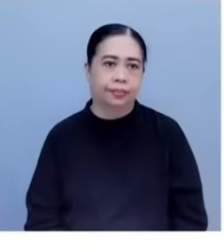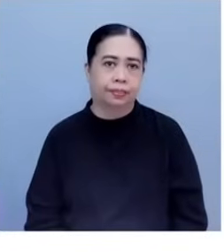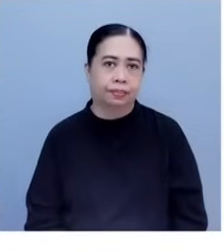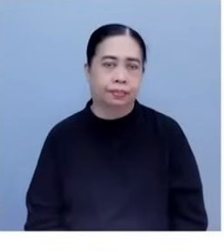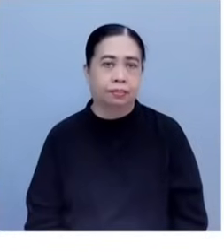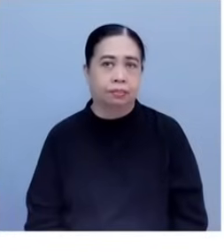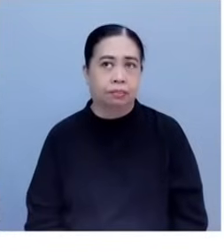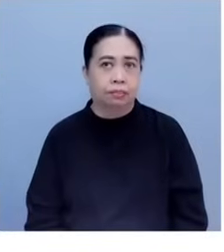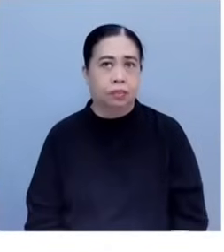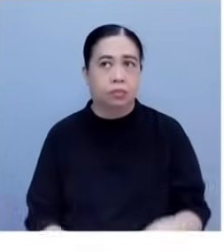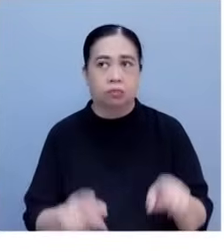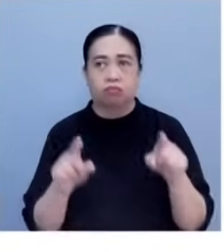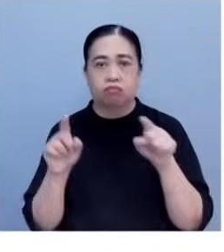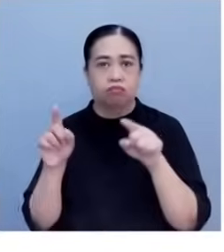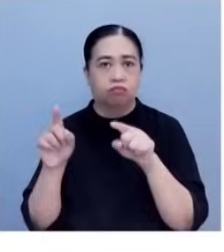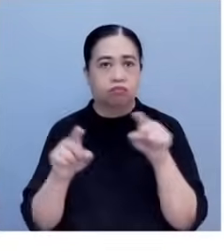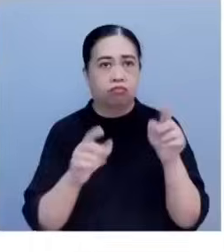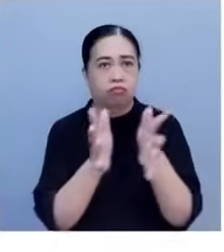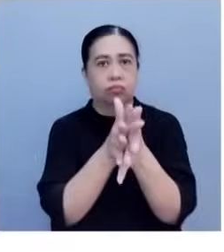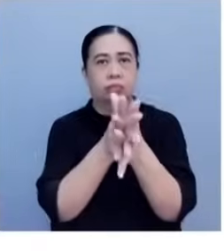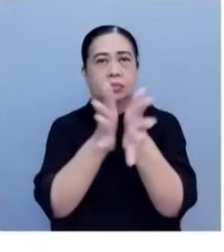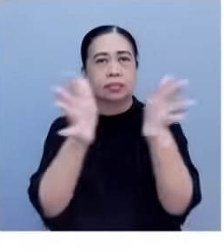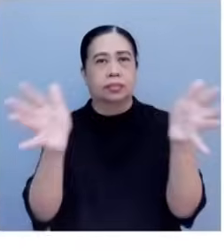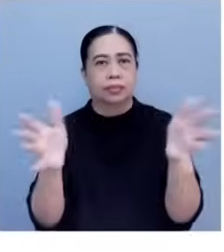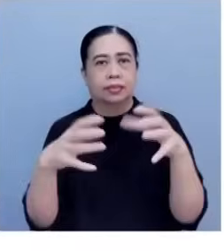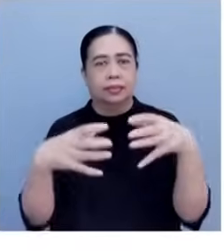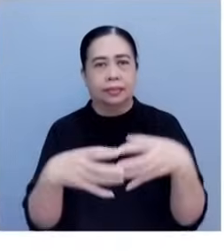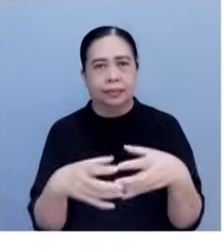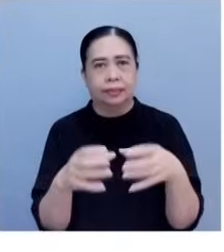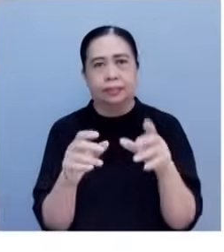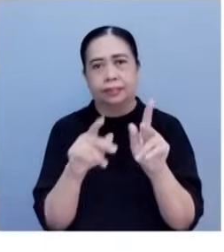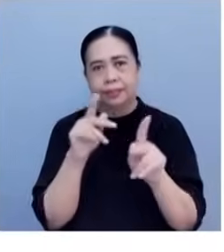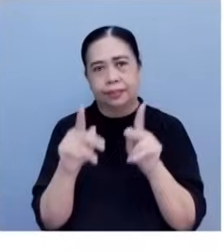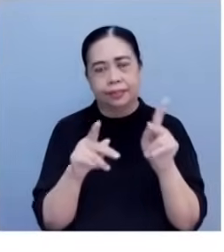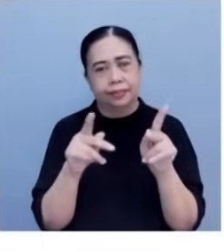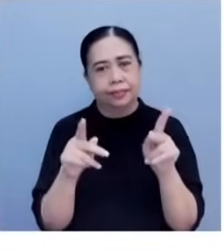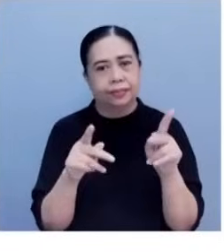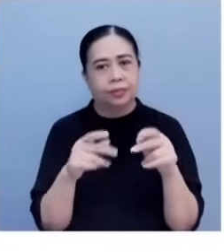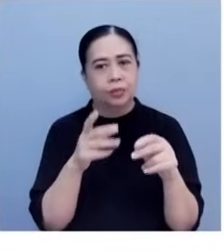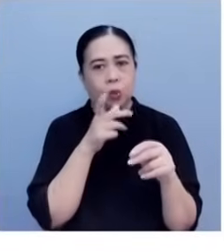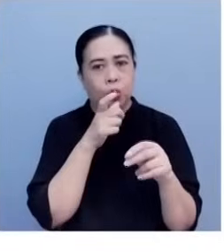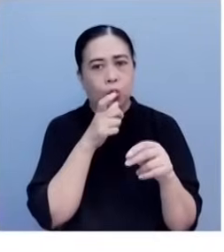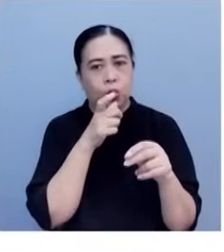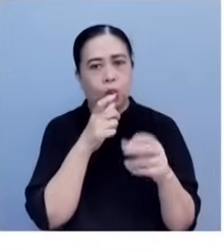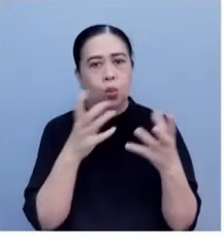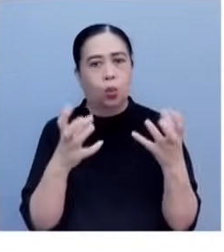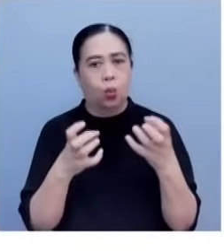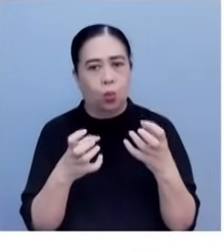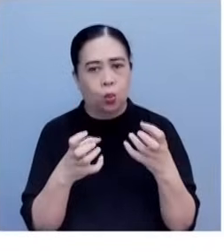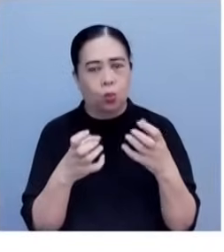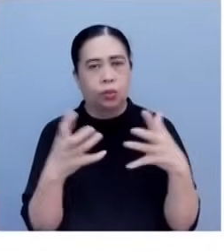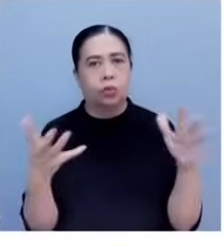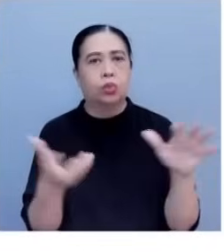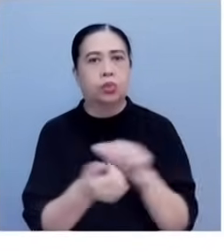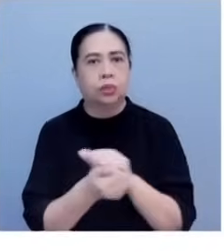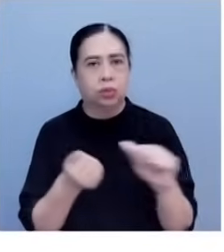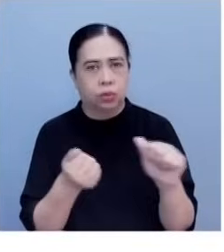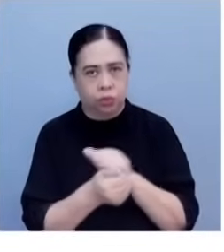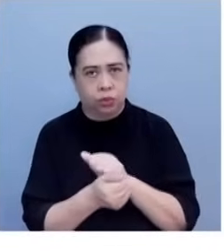It refers to a general class of people who want to destroy the